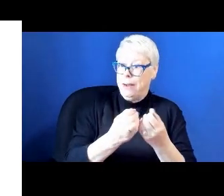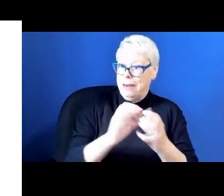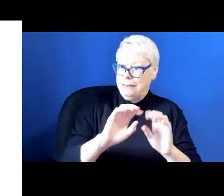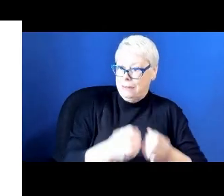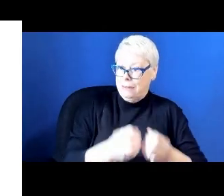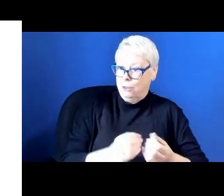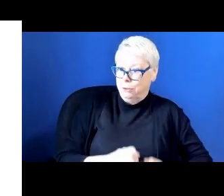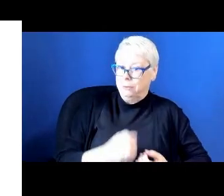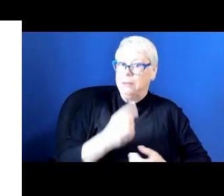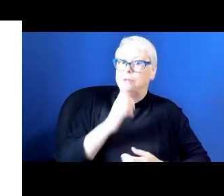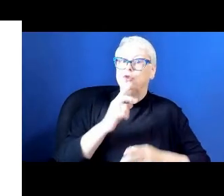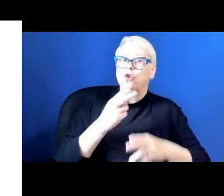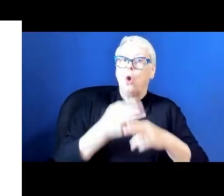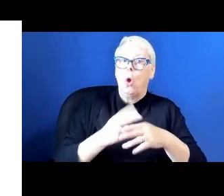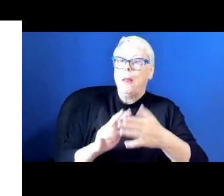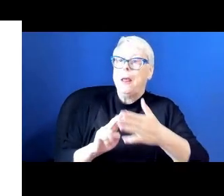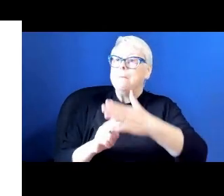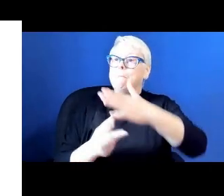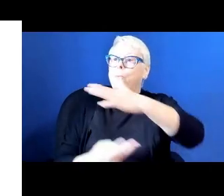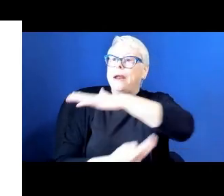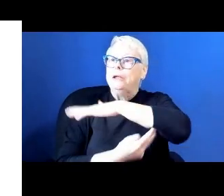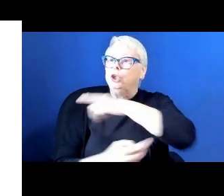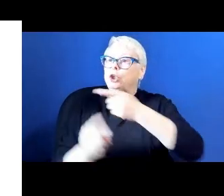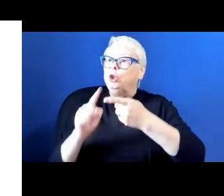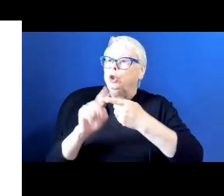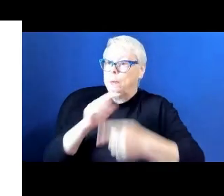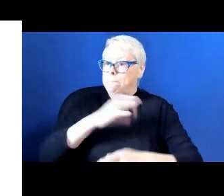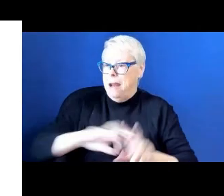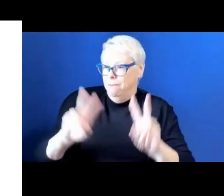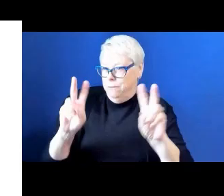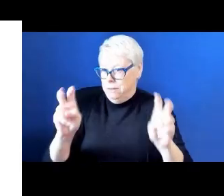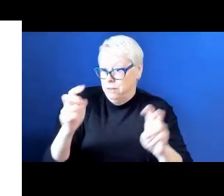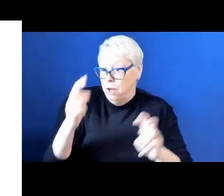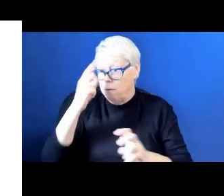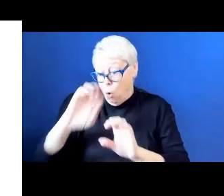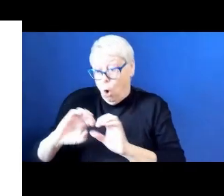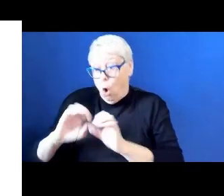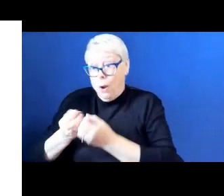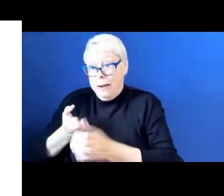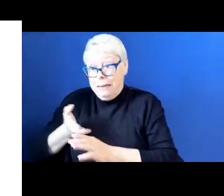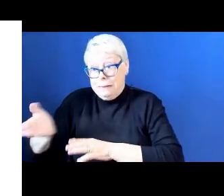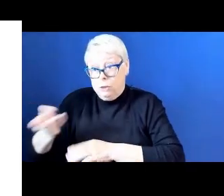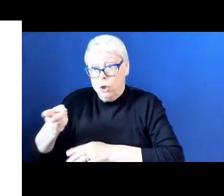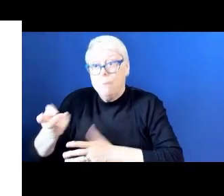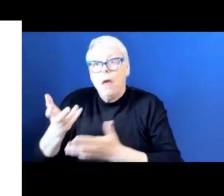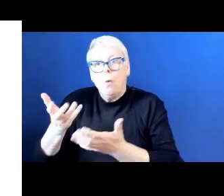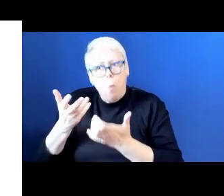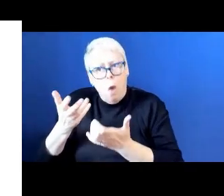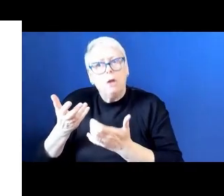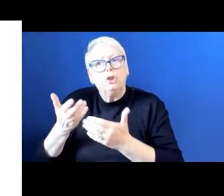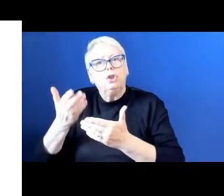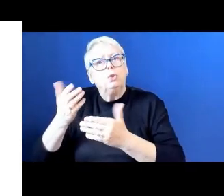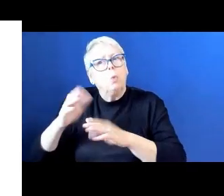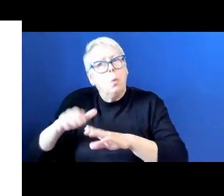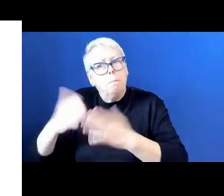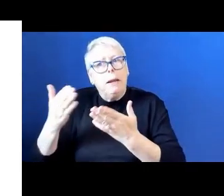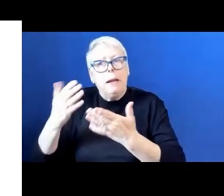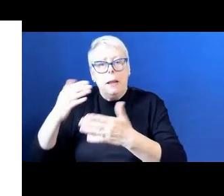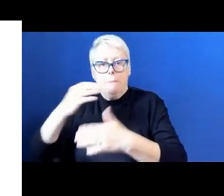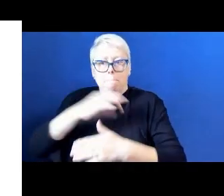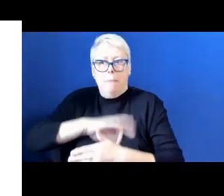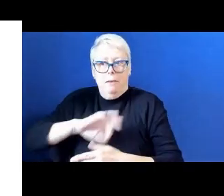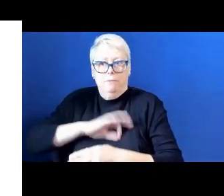the Bridge to Benefits. The Bridge to Benefits is for organizations considering offering access to benefits services